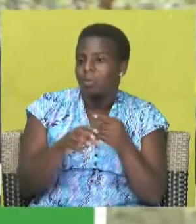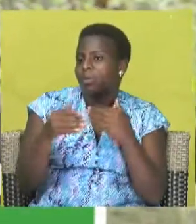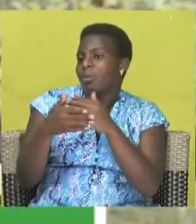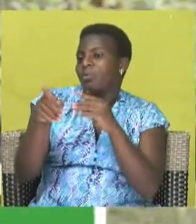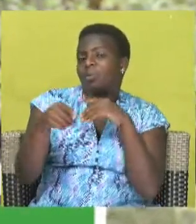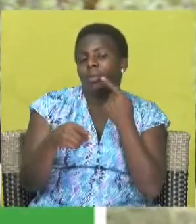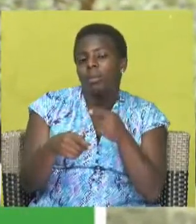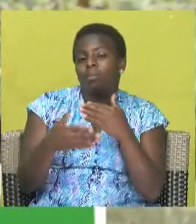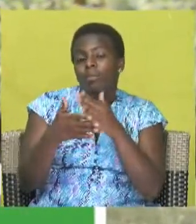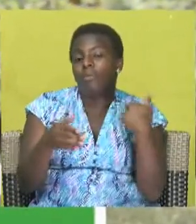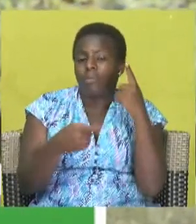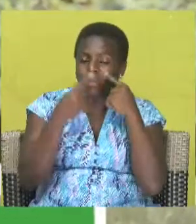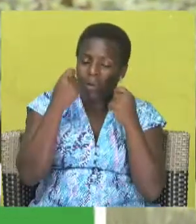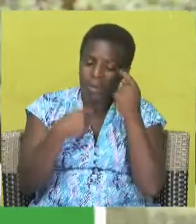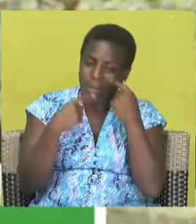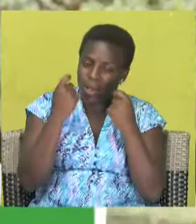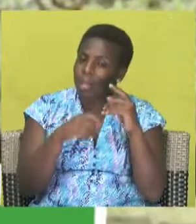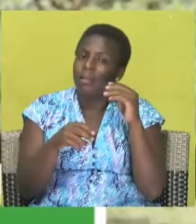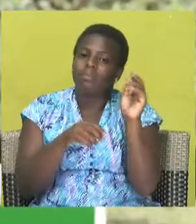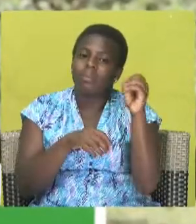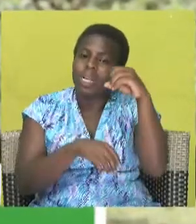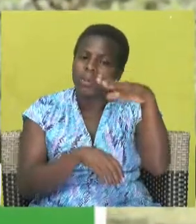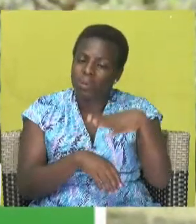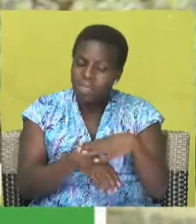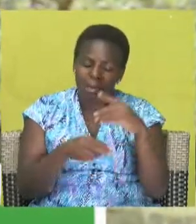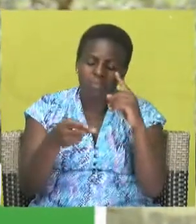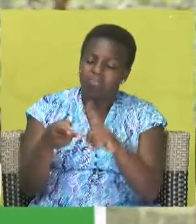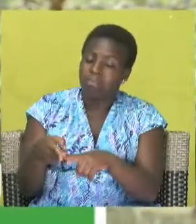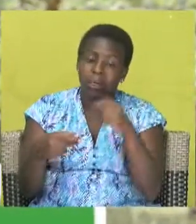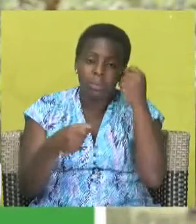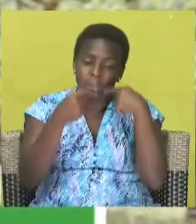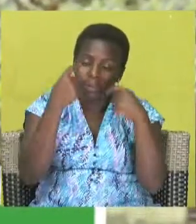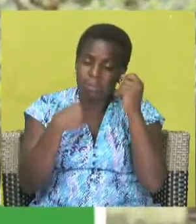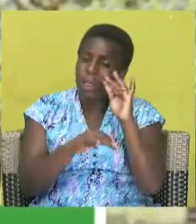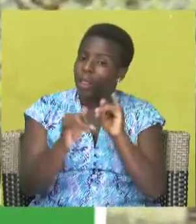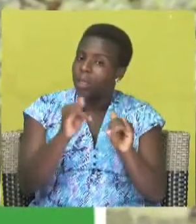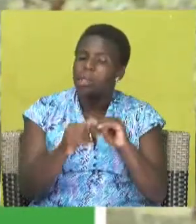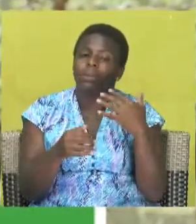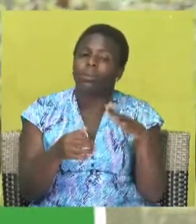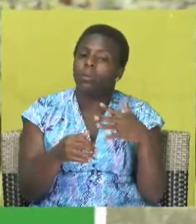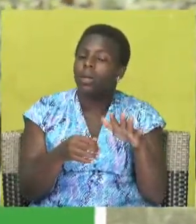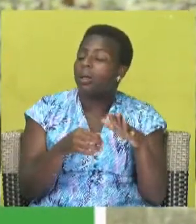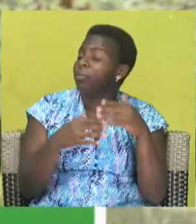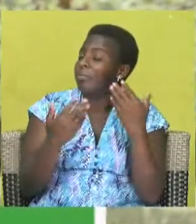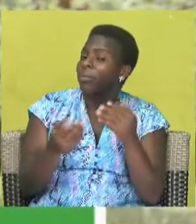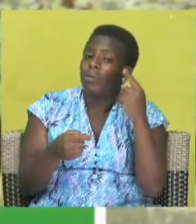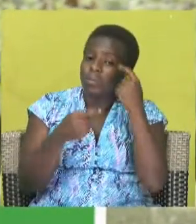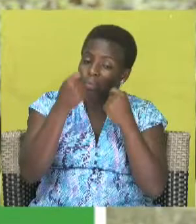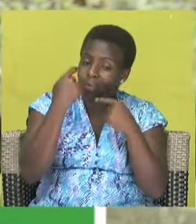crying for electricity crying for water clean water crying